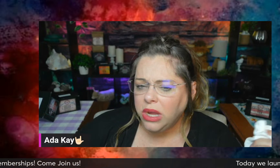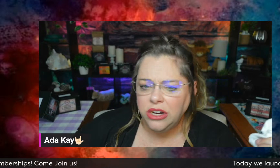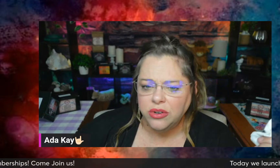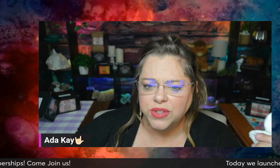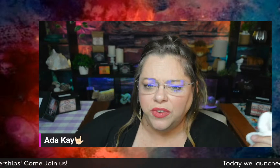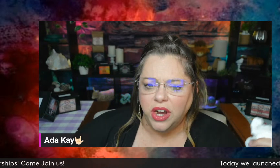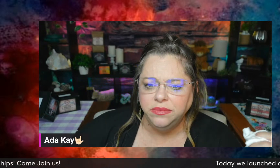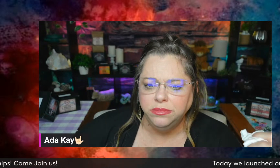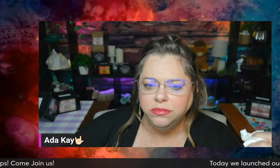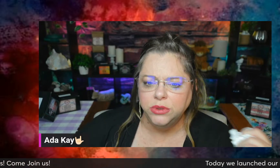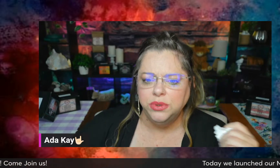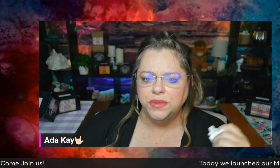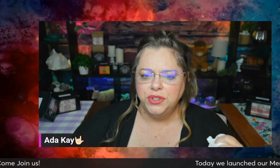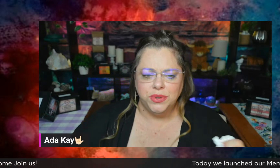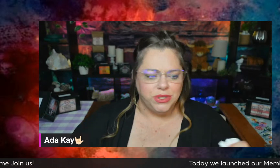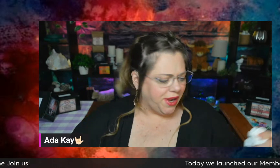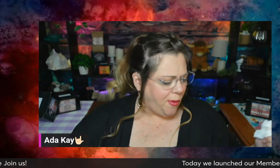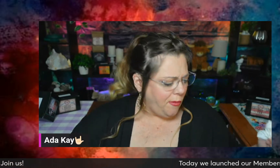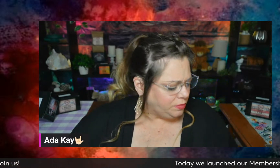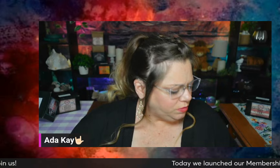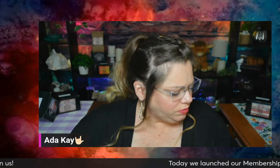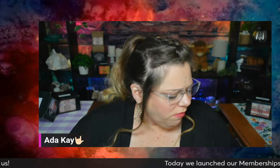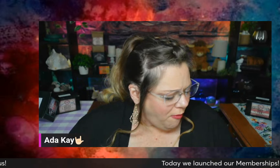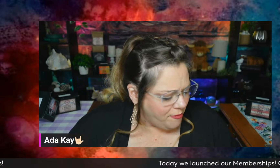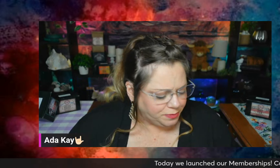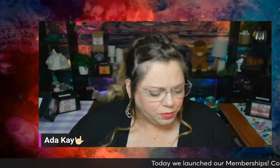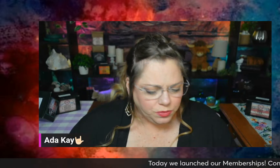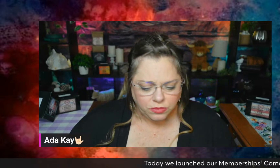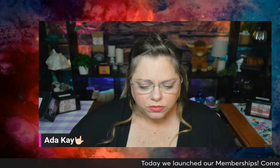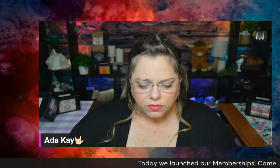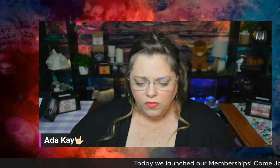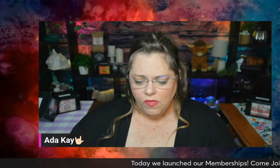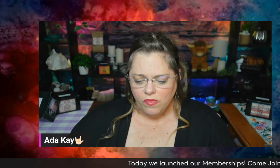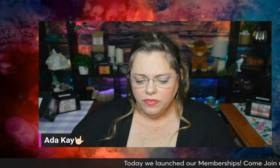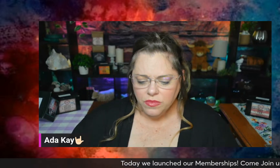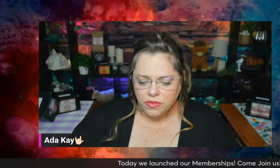Oh, later is fine. You don't have to do it now.